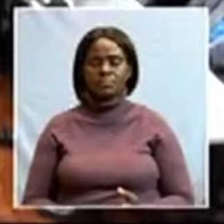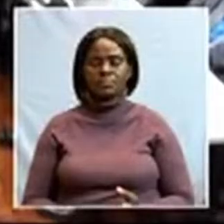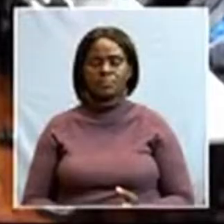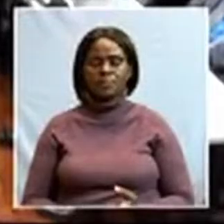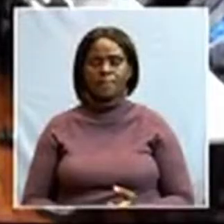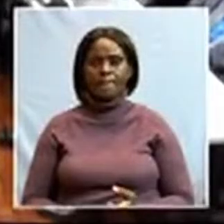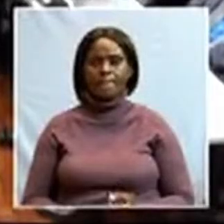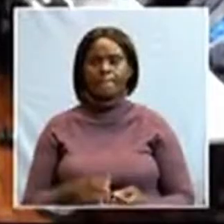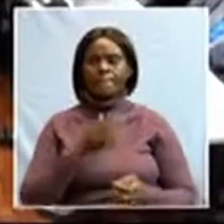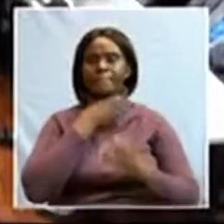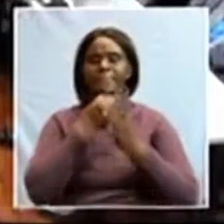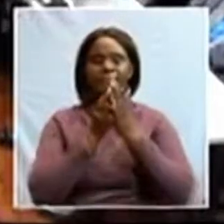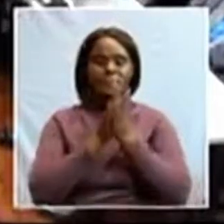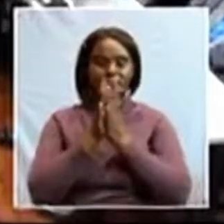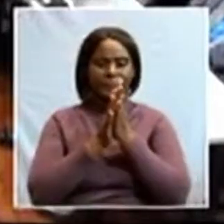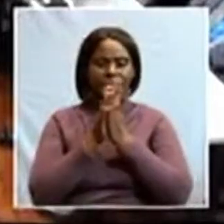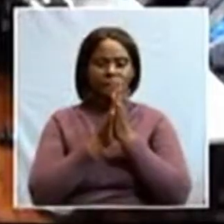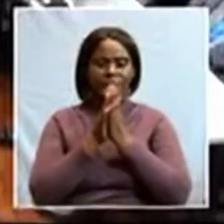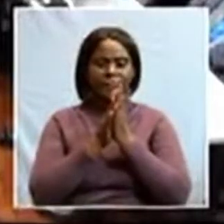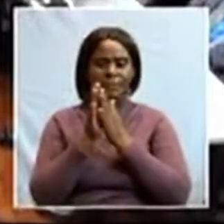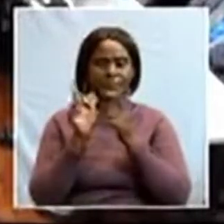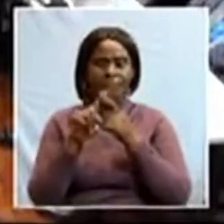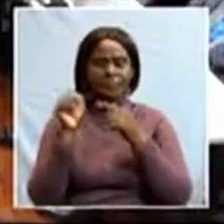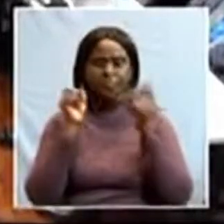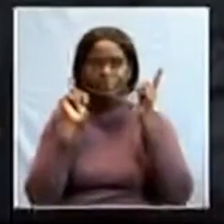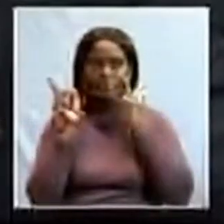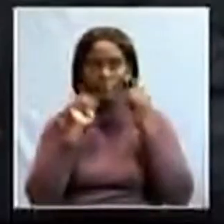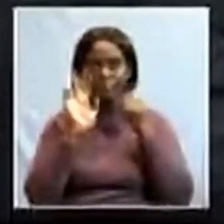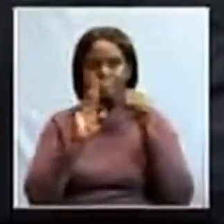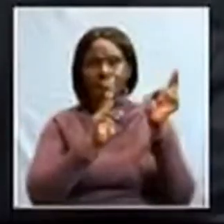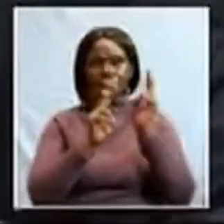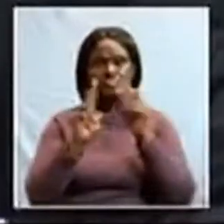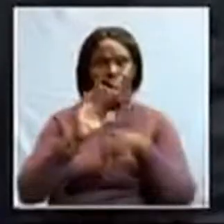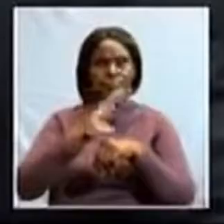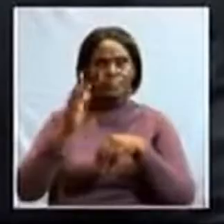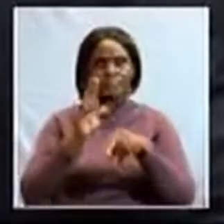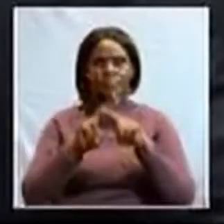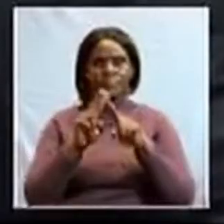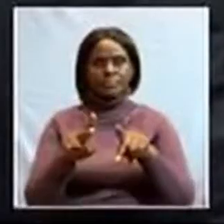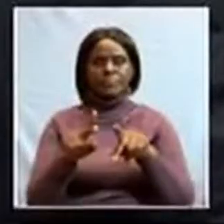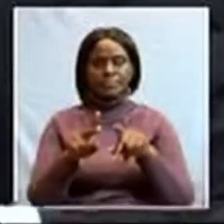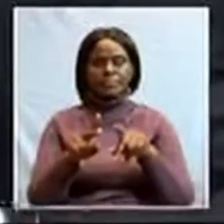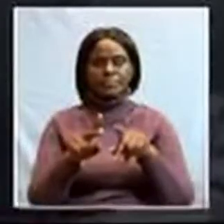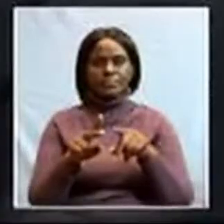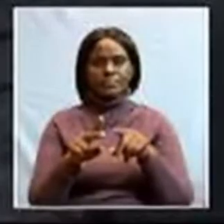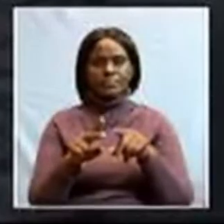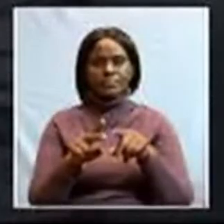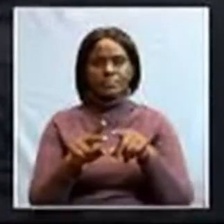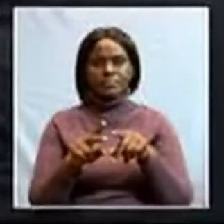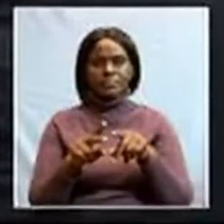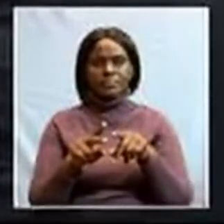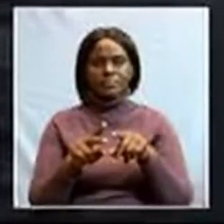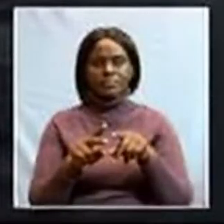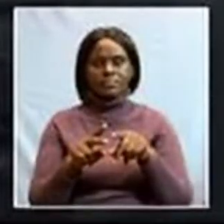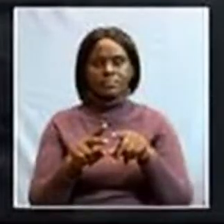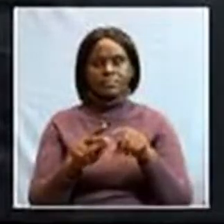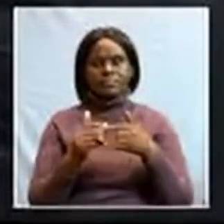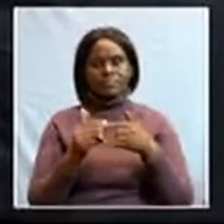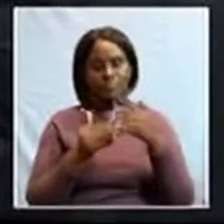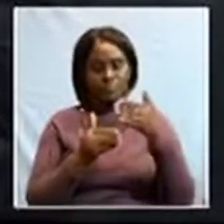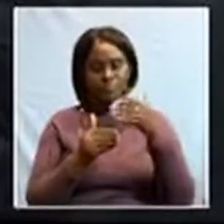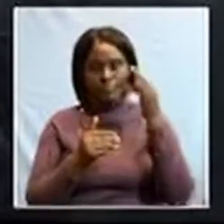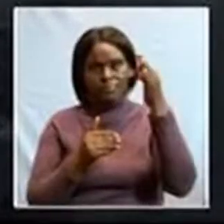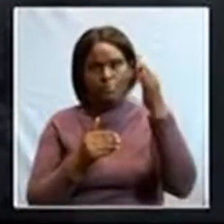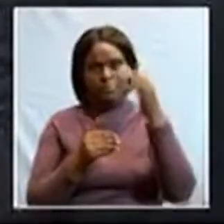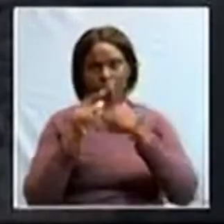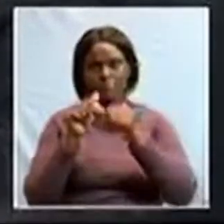It's interesting to hear the responses, Chair. They shall improve going forward. Which going forward?